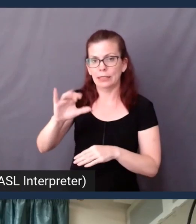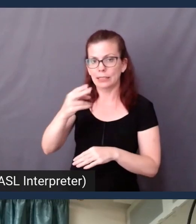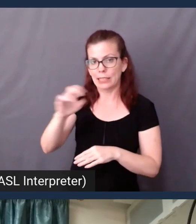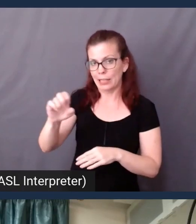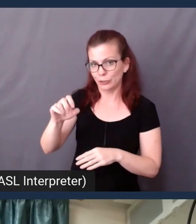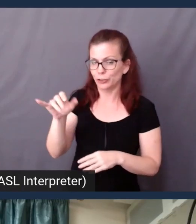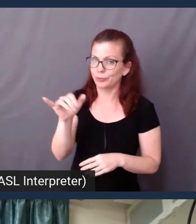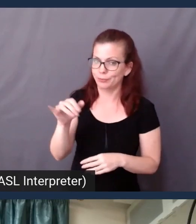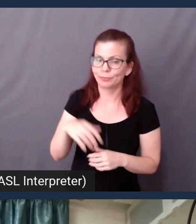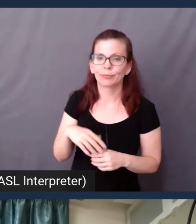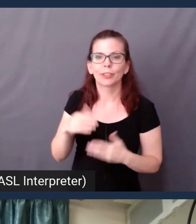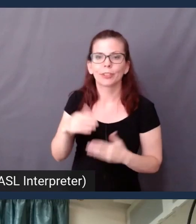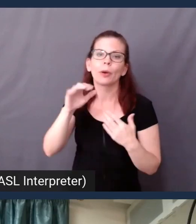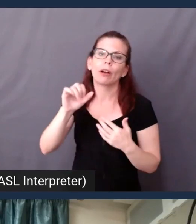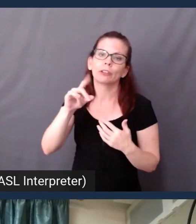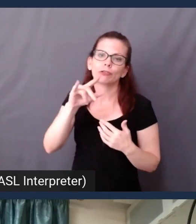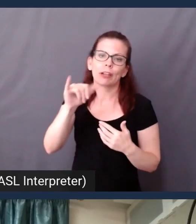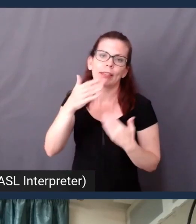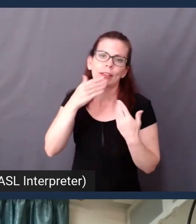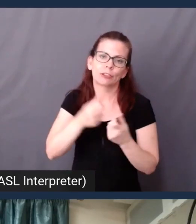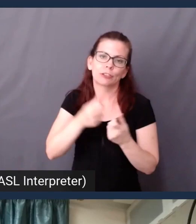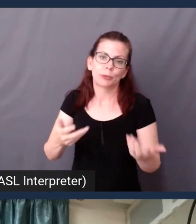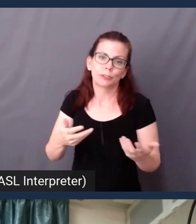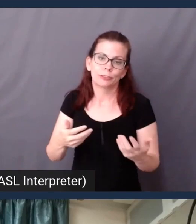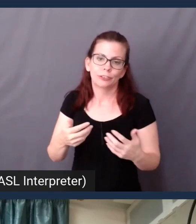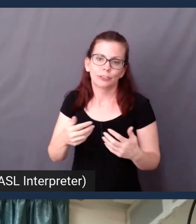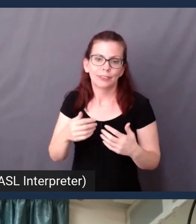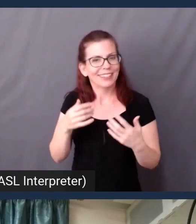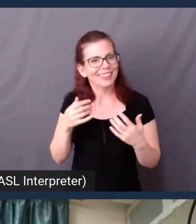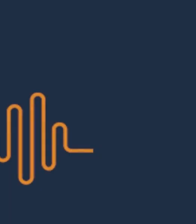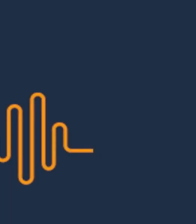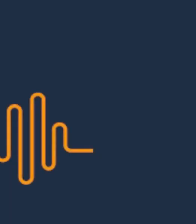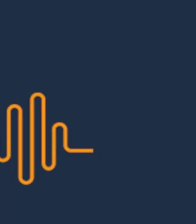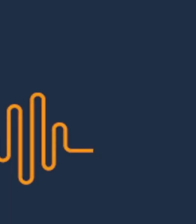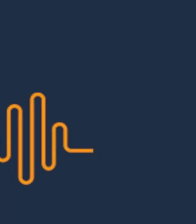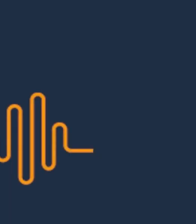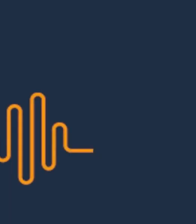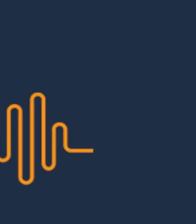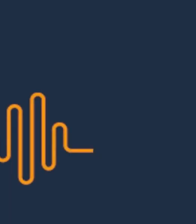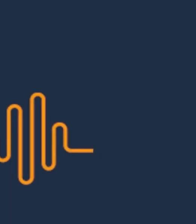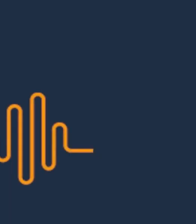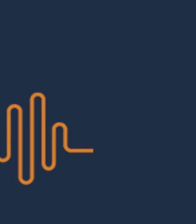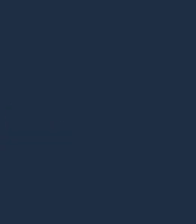and Redis. So, Andre, thank you very much, and we will see you some other time.